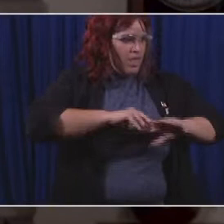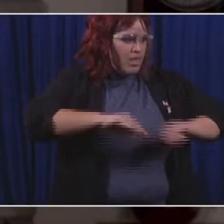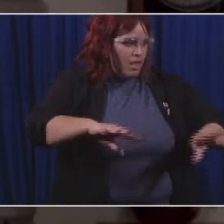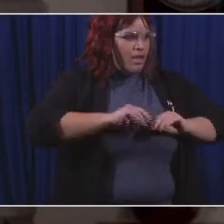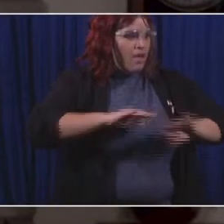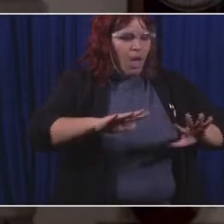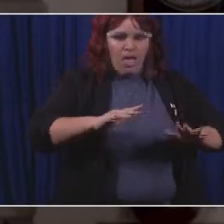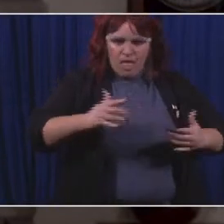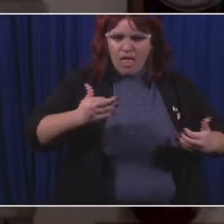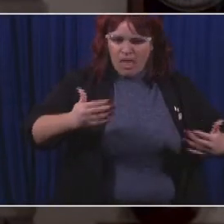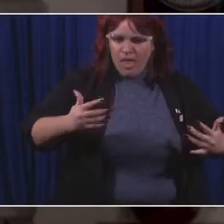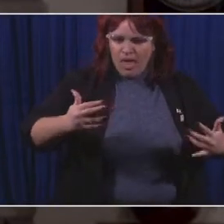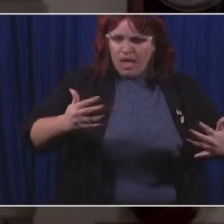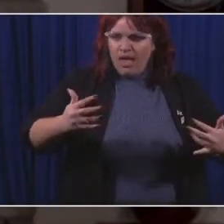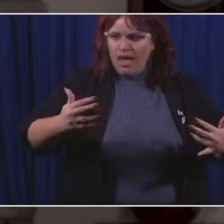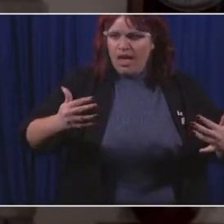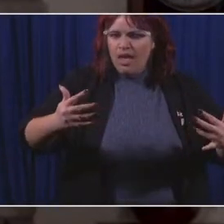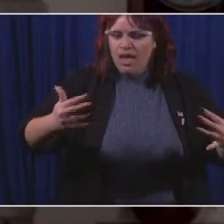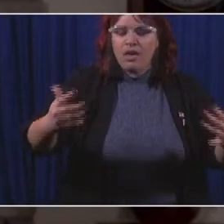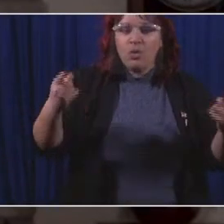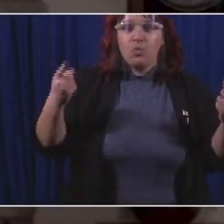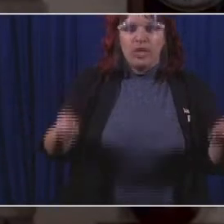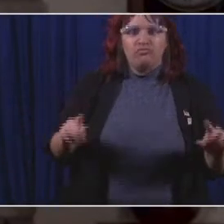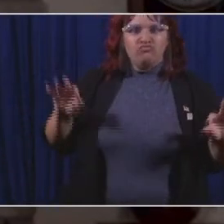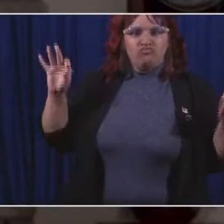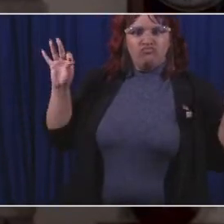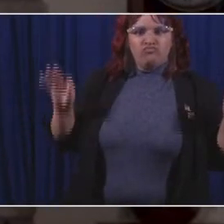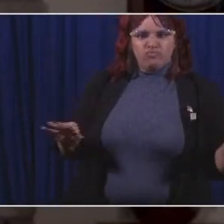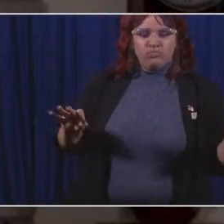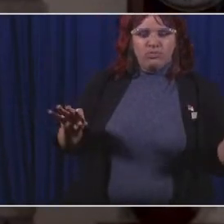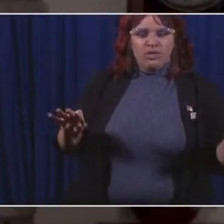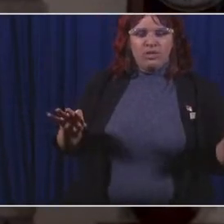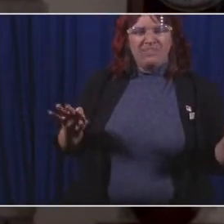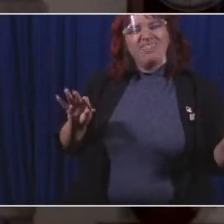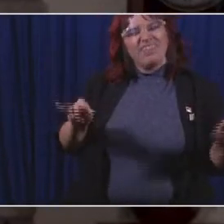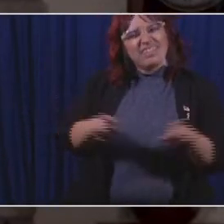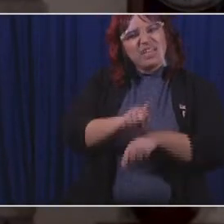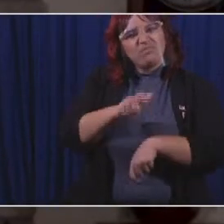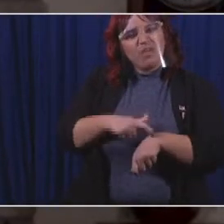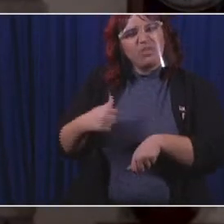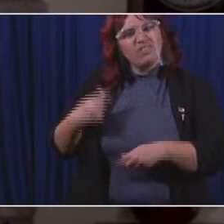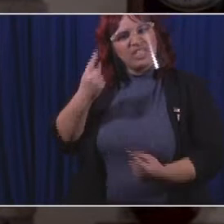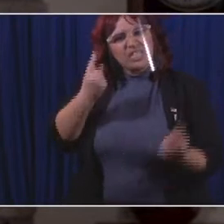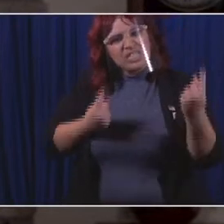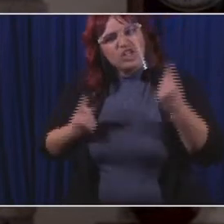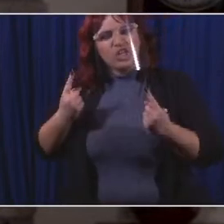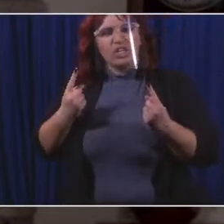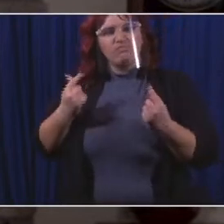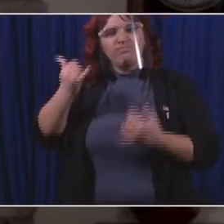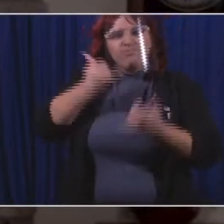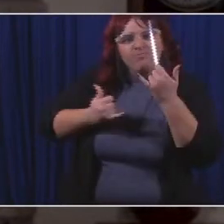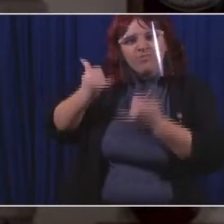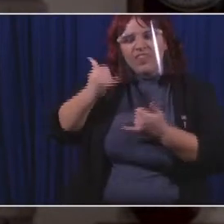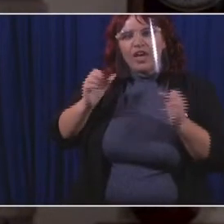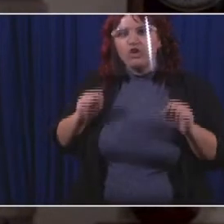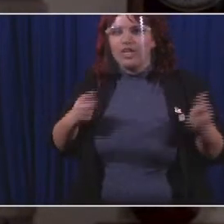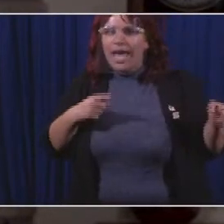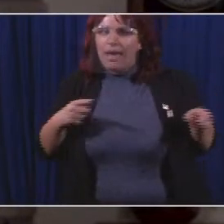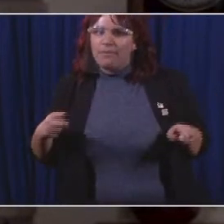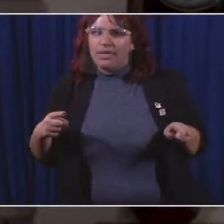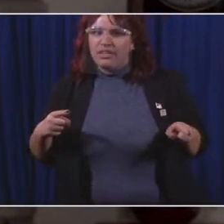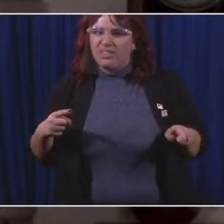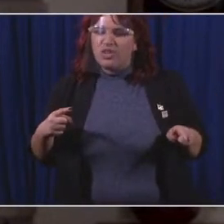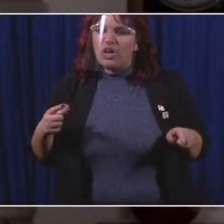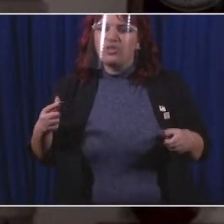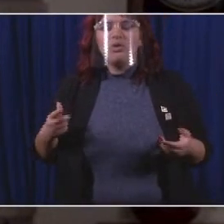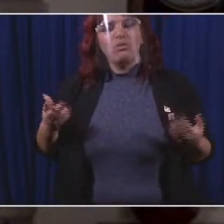large, widespread plan, there's the potential for missteps and problems. So I'm wondering what the state's doing right now to monitor this